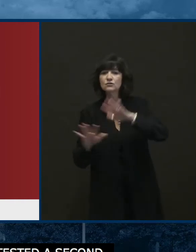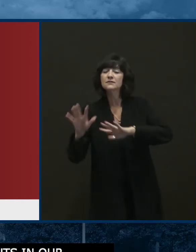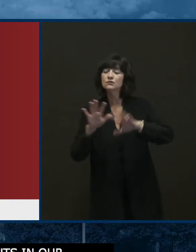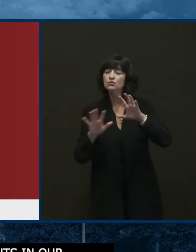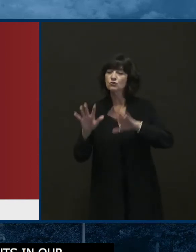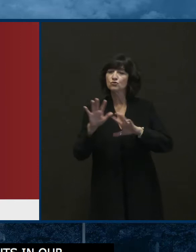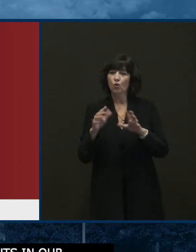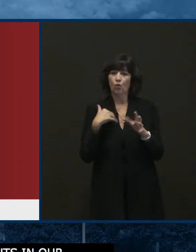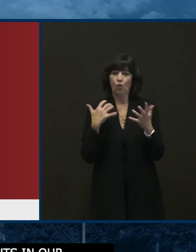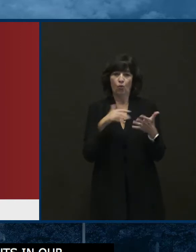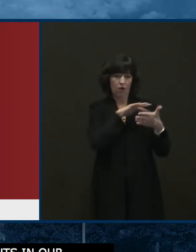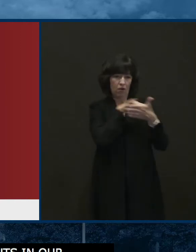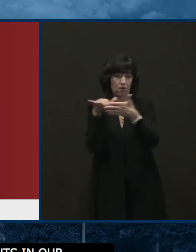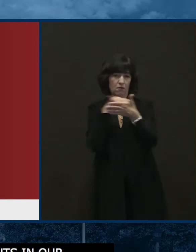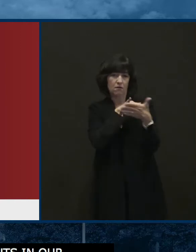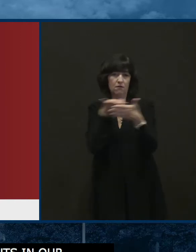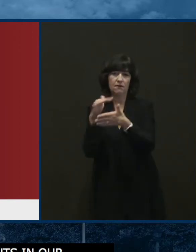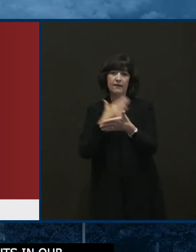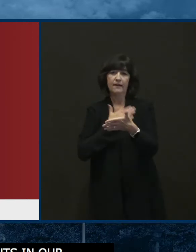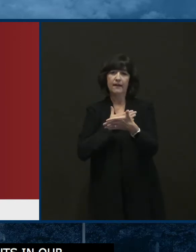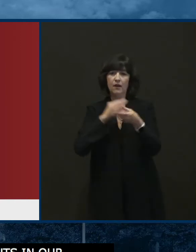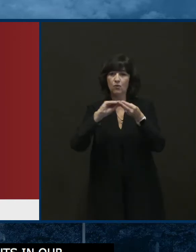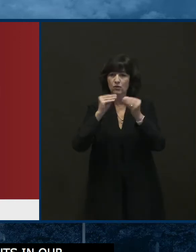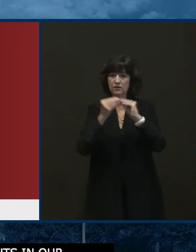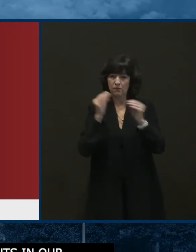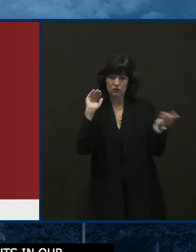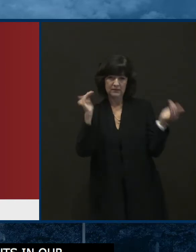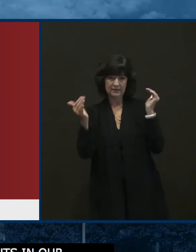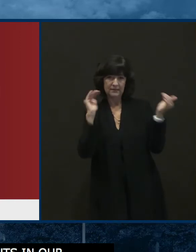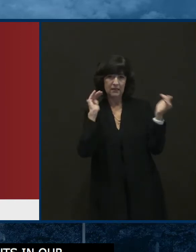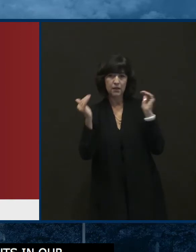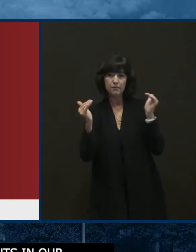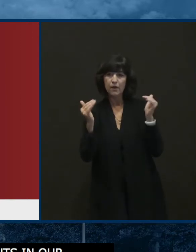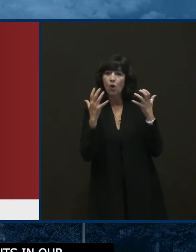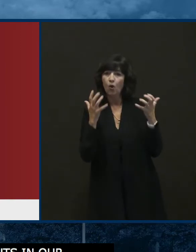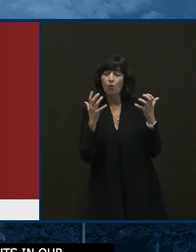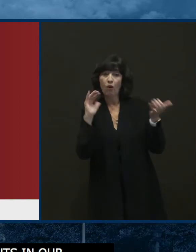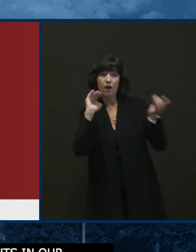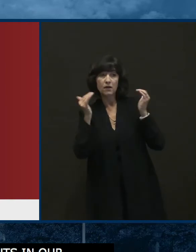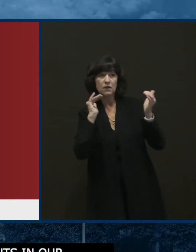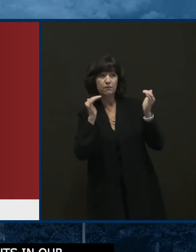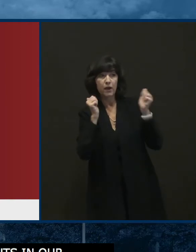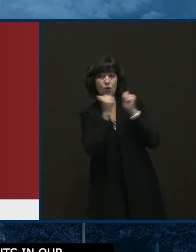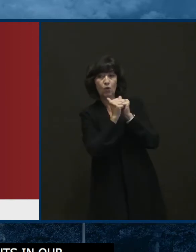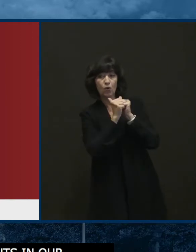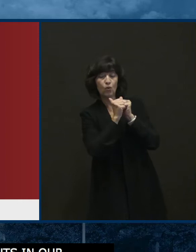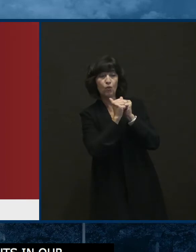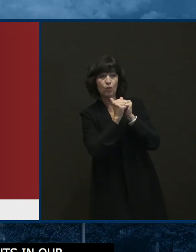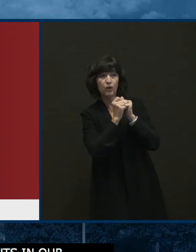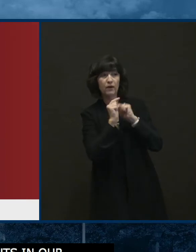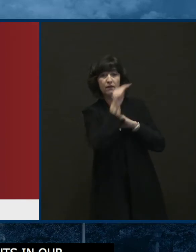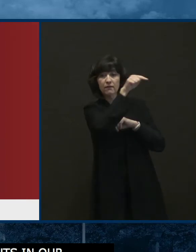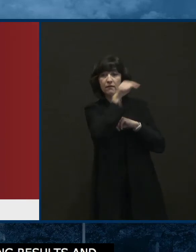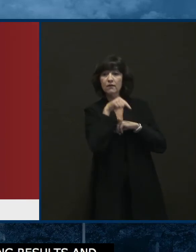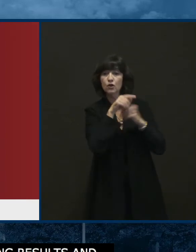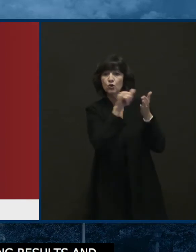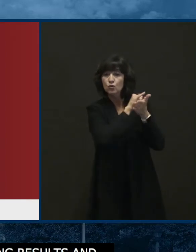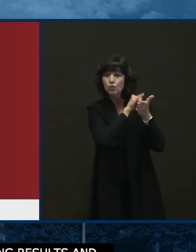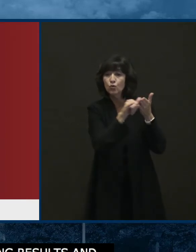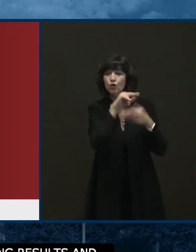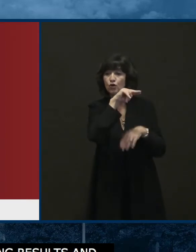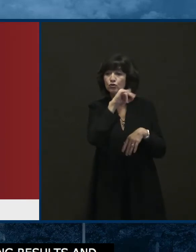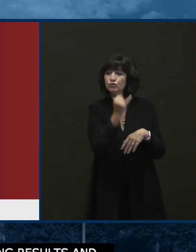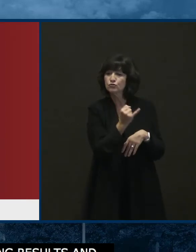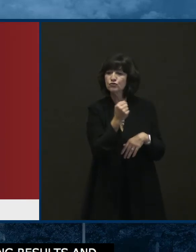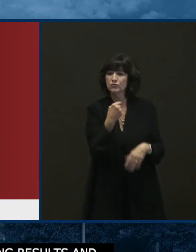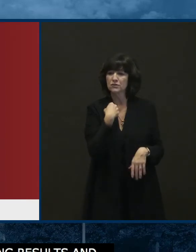compare our testing results and percent positive better with New York and New Jersey, who use this measure. It's often why I wonder